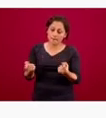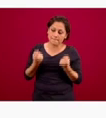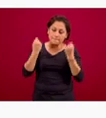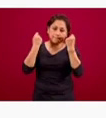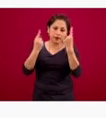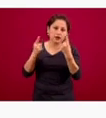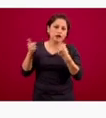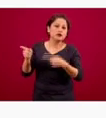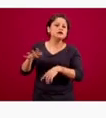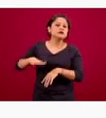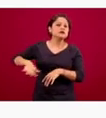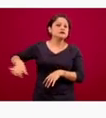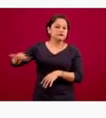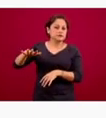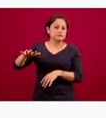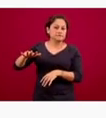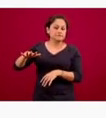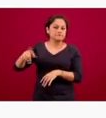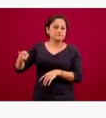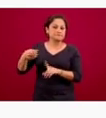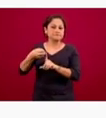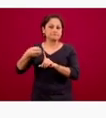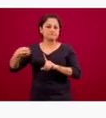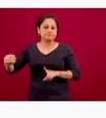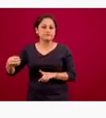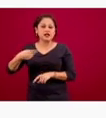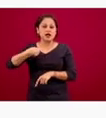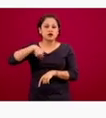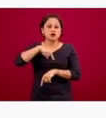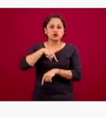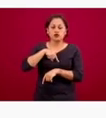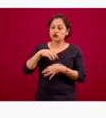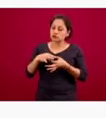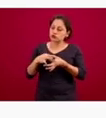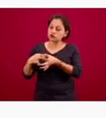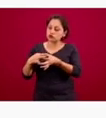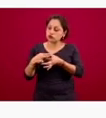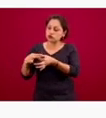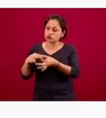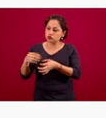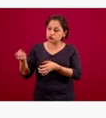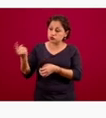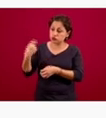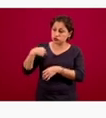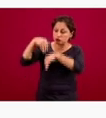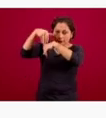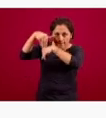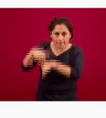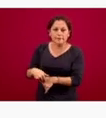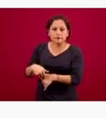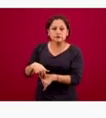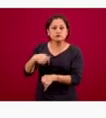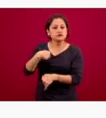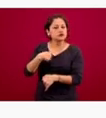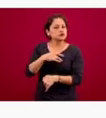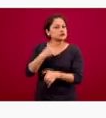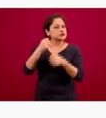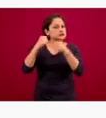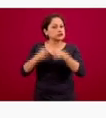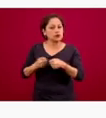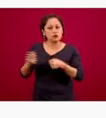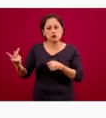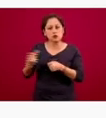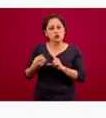the common strategy against COVID because they are very professional and very responsible people, and I think under